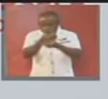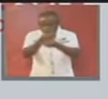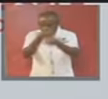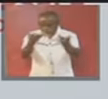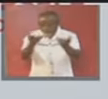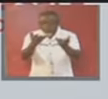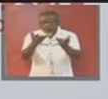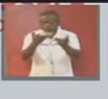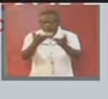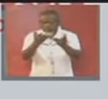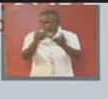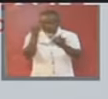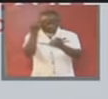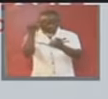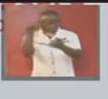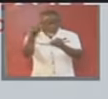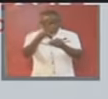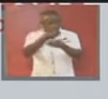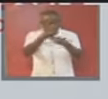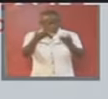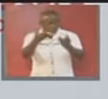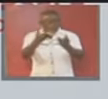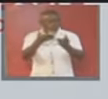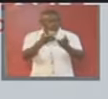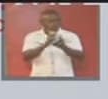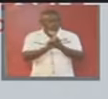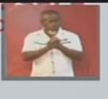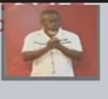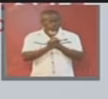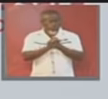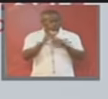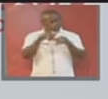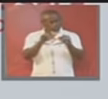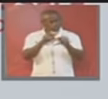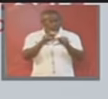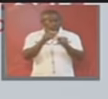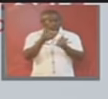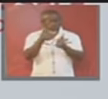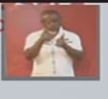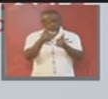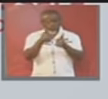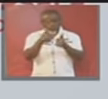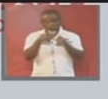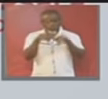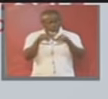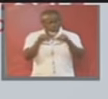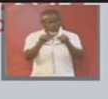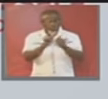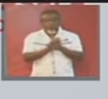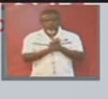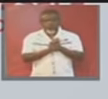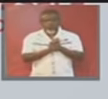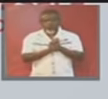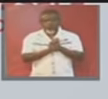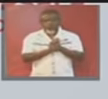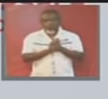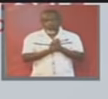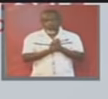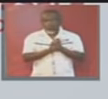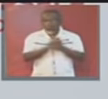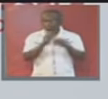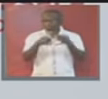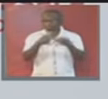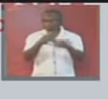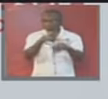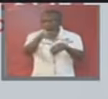is yes. On the issue of Port of Spain General Hospital, I personally, as Minister of Health, and at the